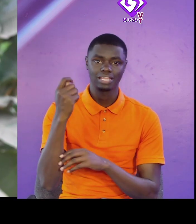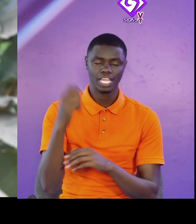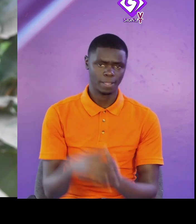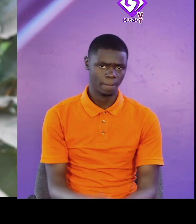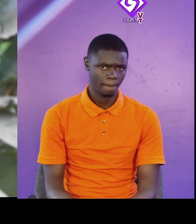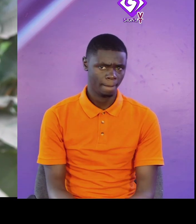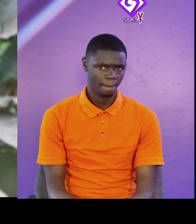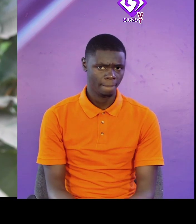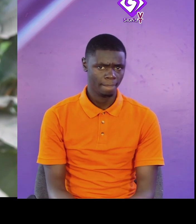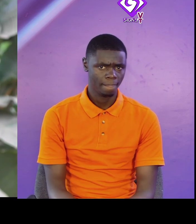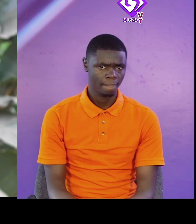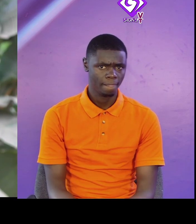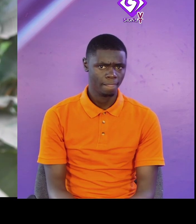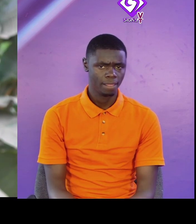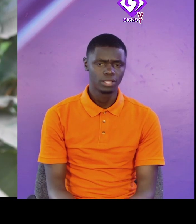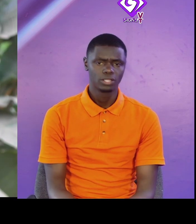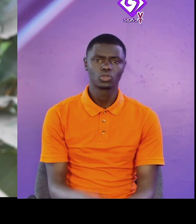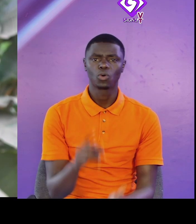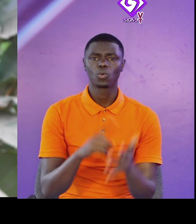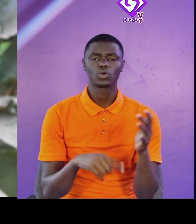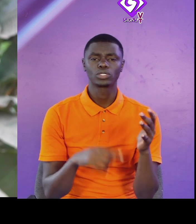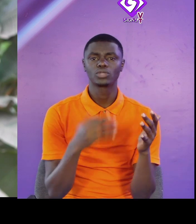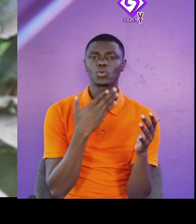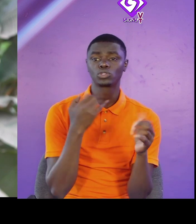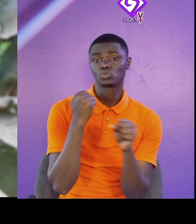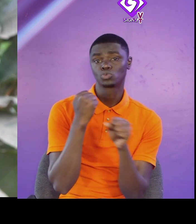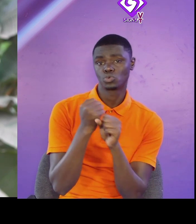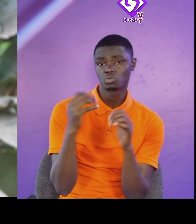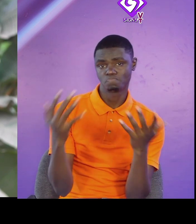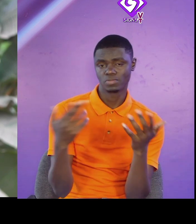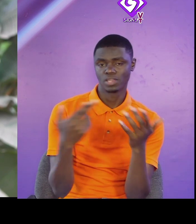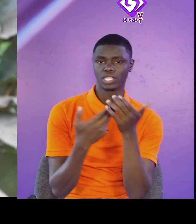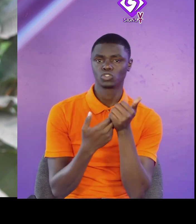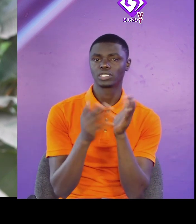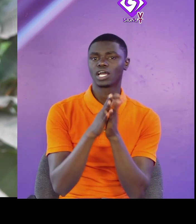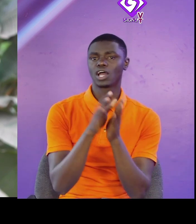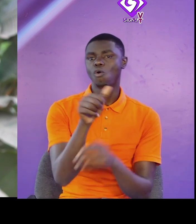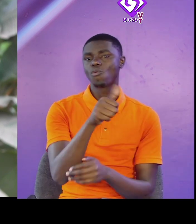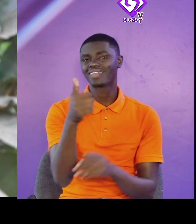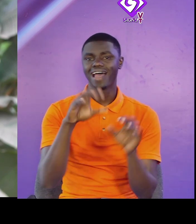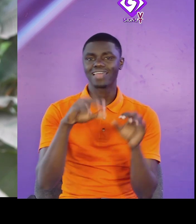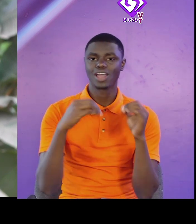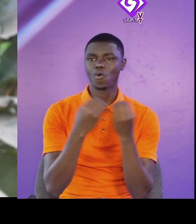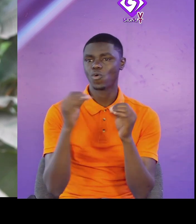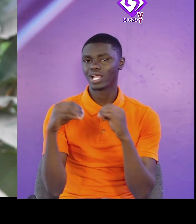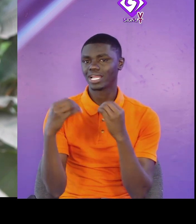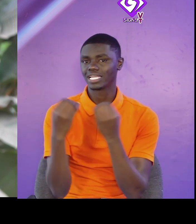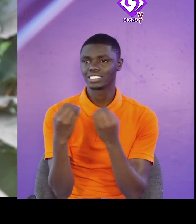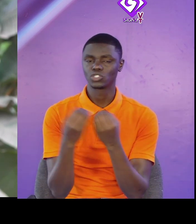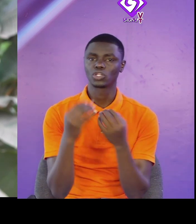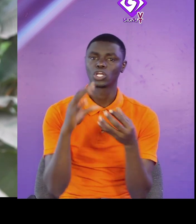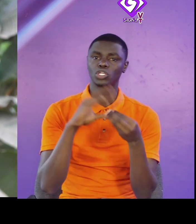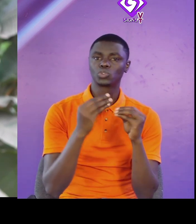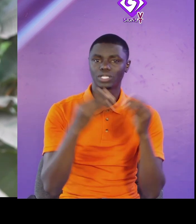So I think as well, what we want to do is partner with other organizations to raise the level of awareness.